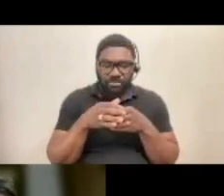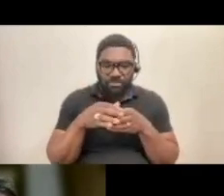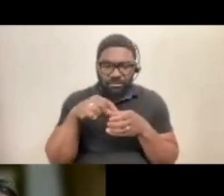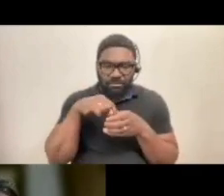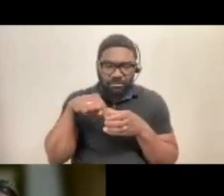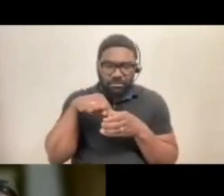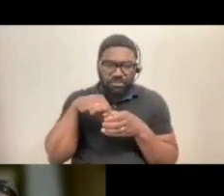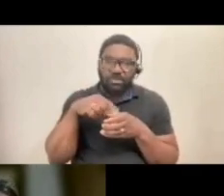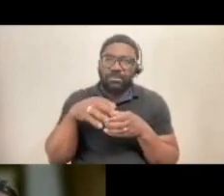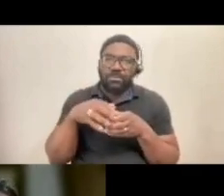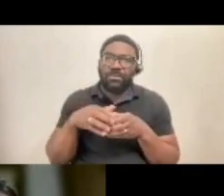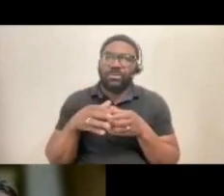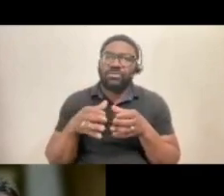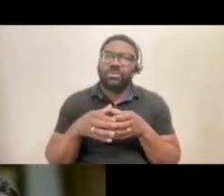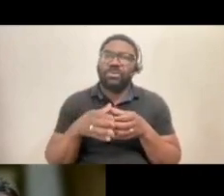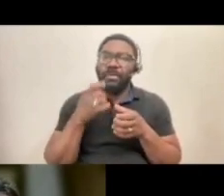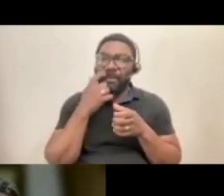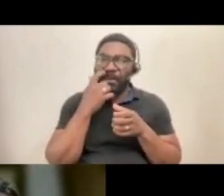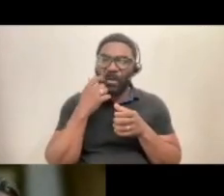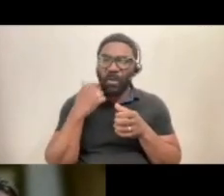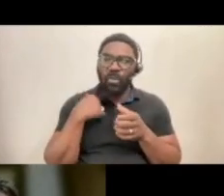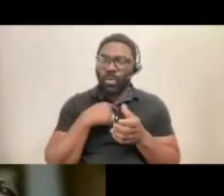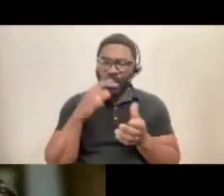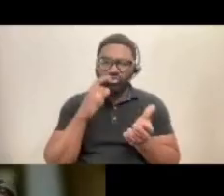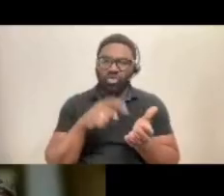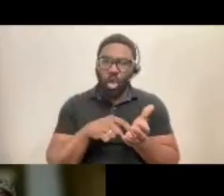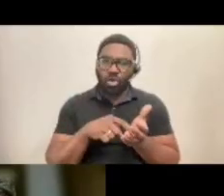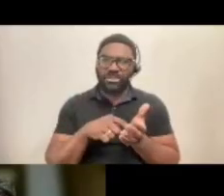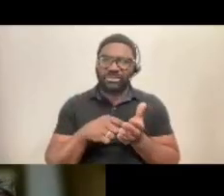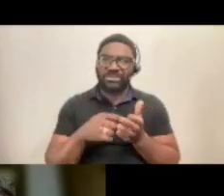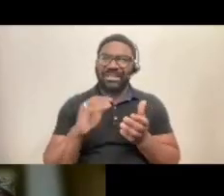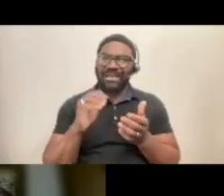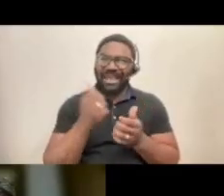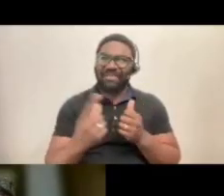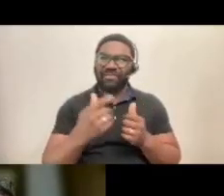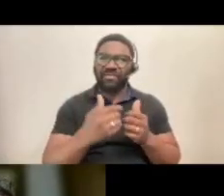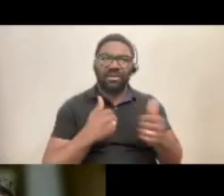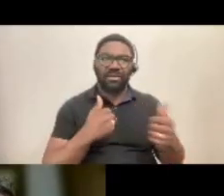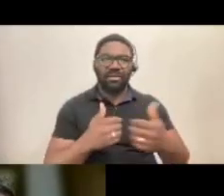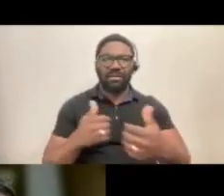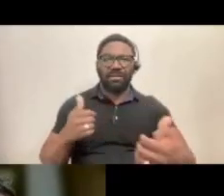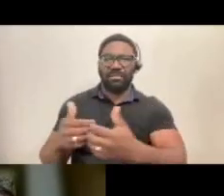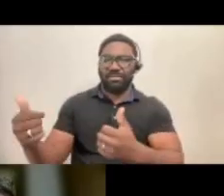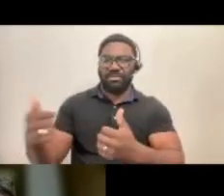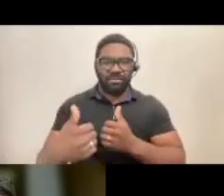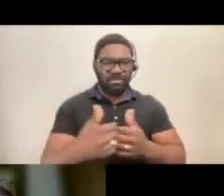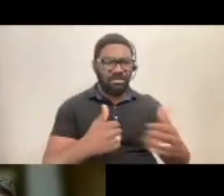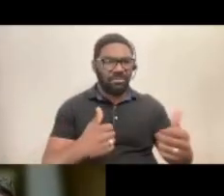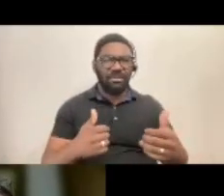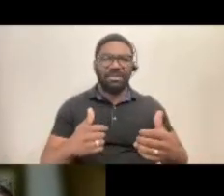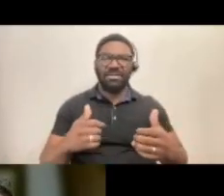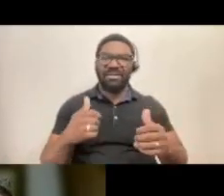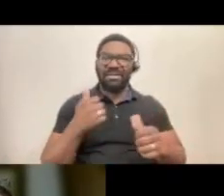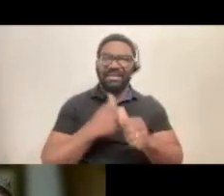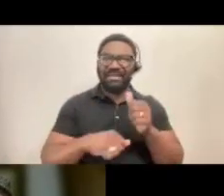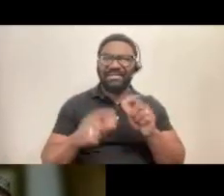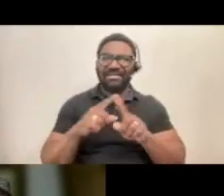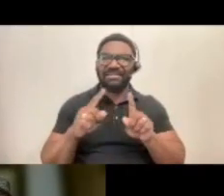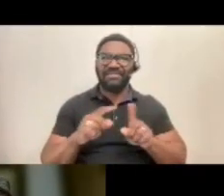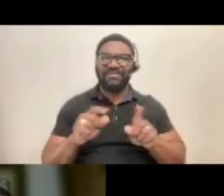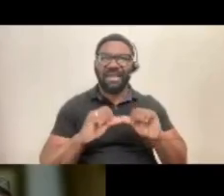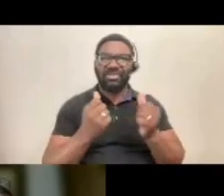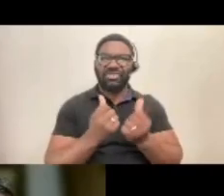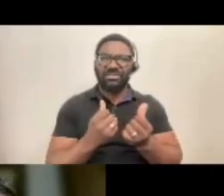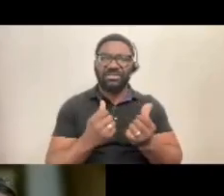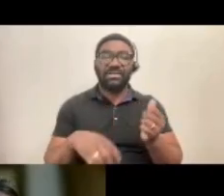one of the things that we experienced is the level of silos that we were experiencing just between different agencies. The Division